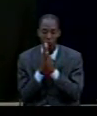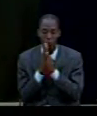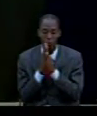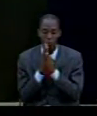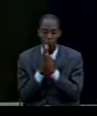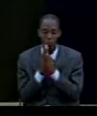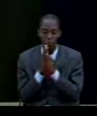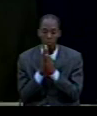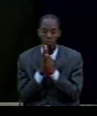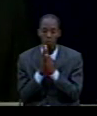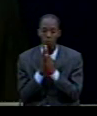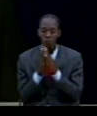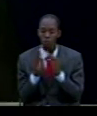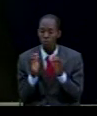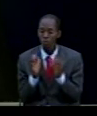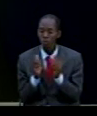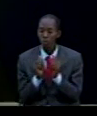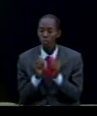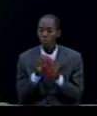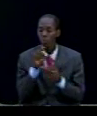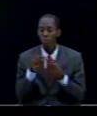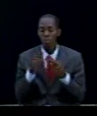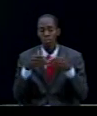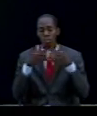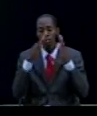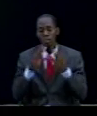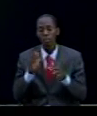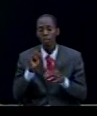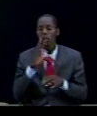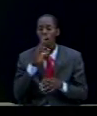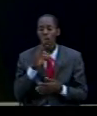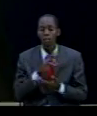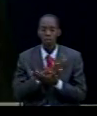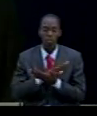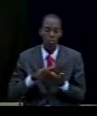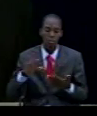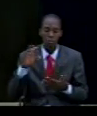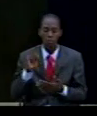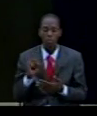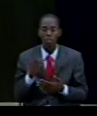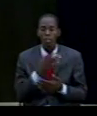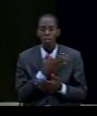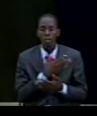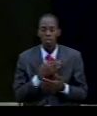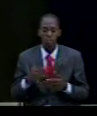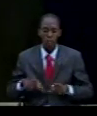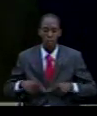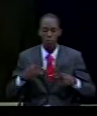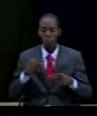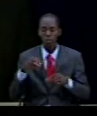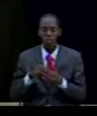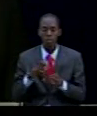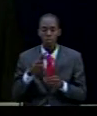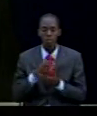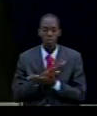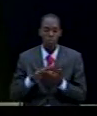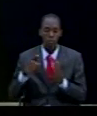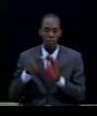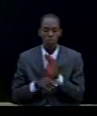When the leaders are righteous and they are ruling in righteousness, there will be